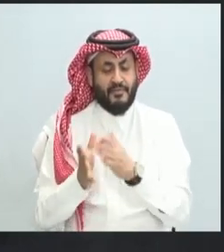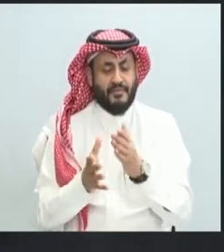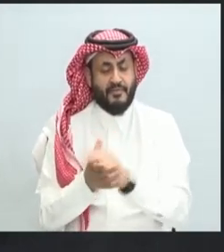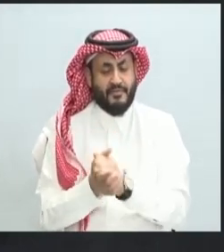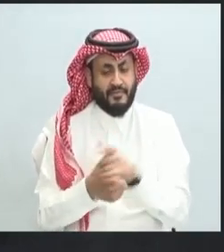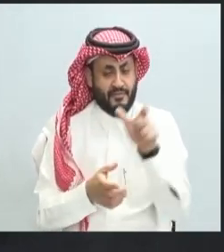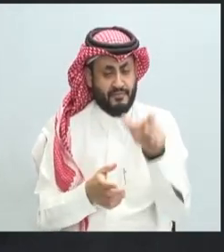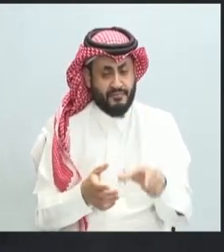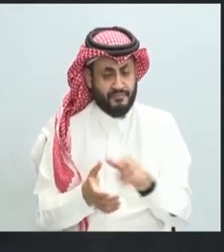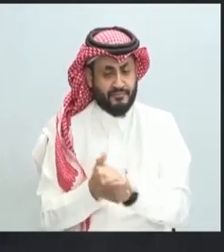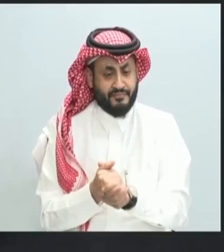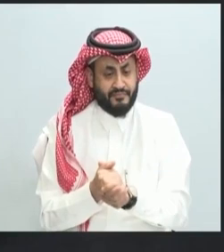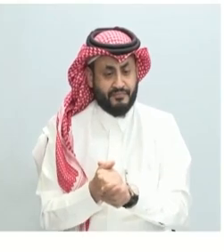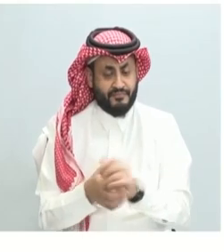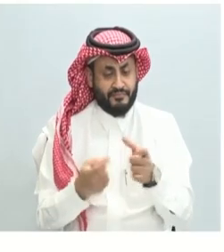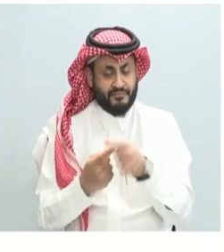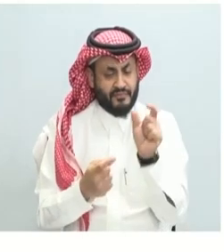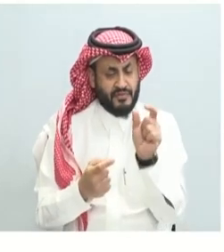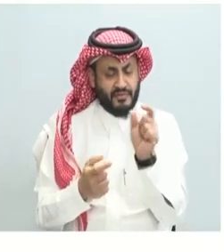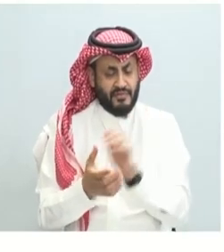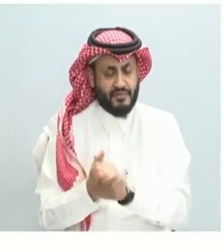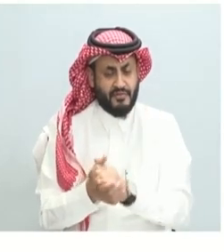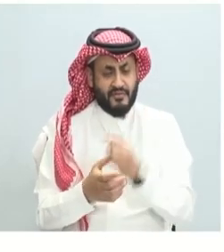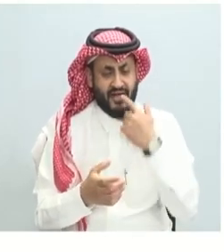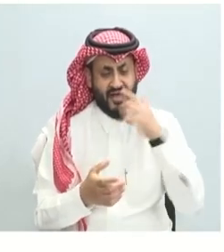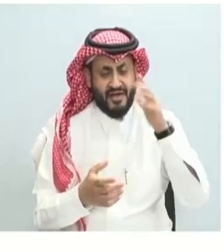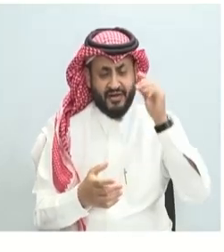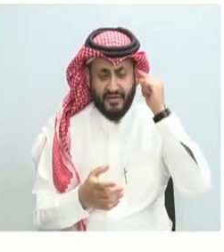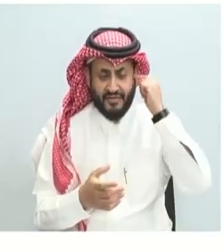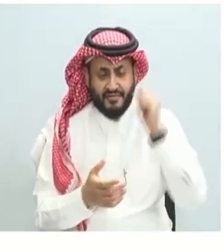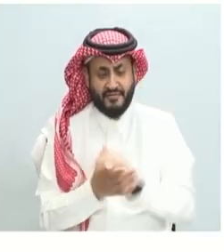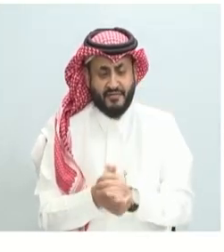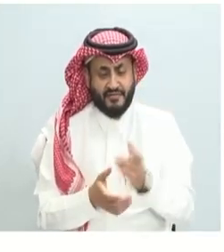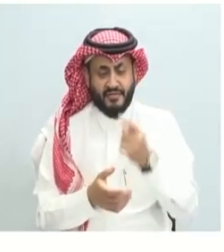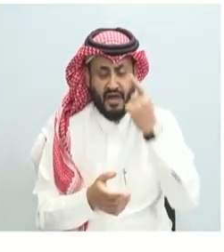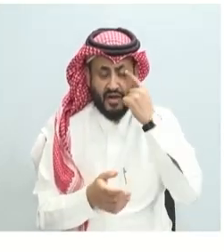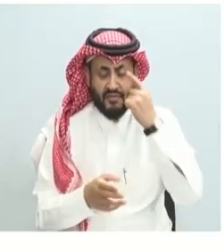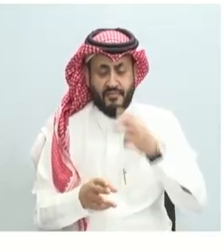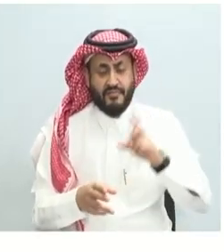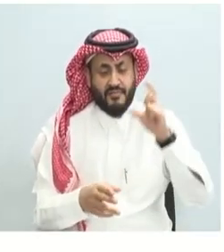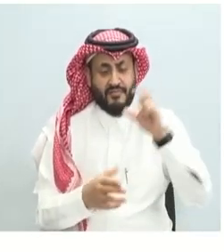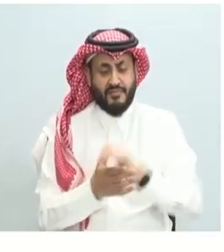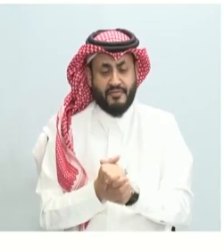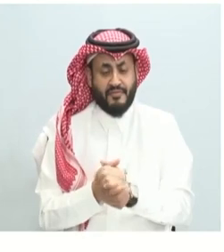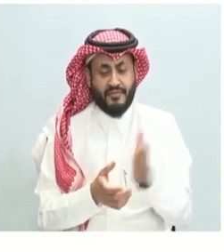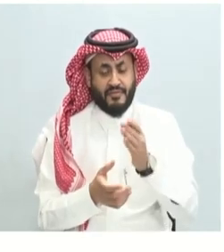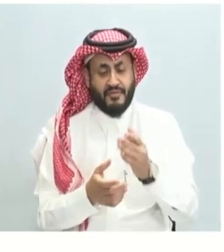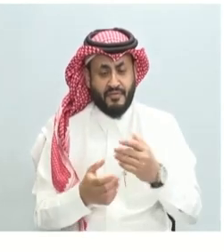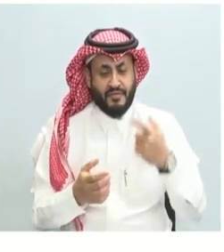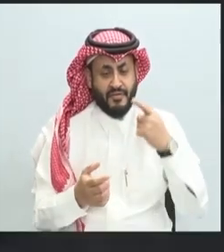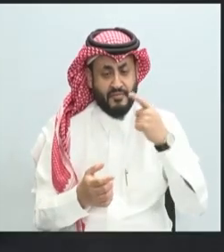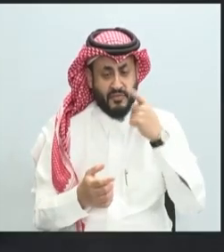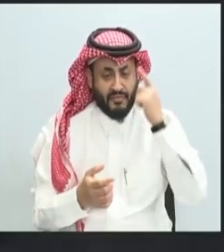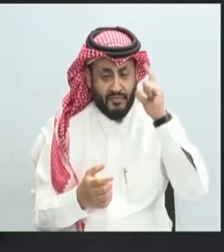a person who has short blonde hair, blue eyes, and a blue